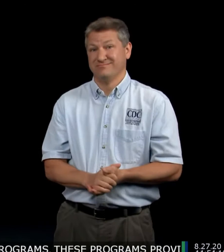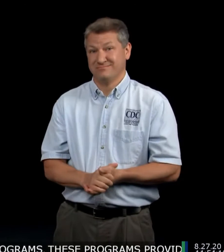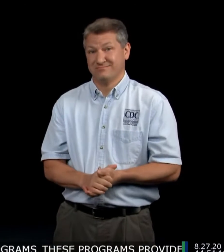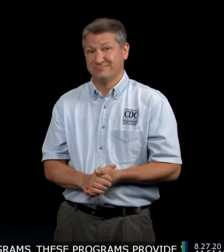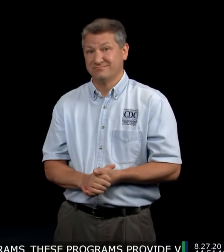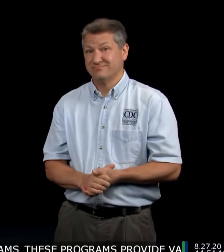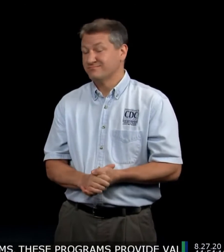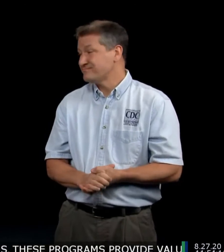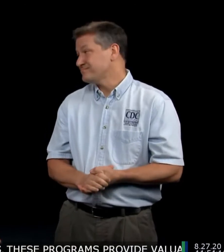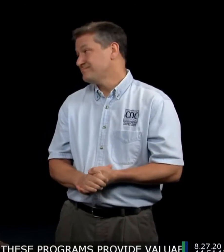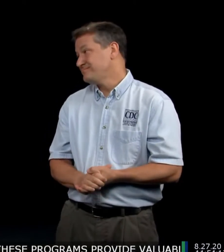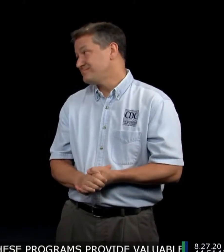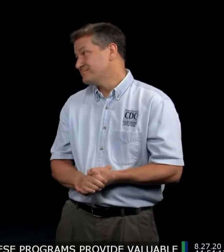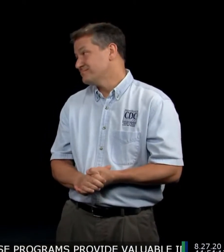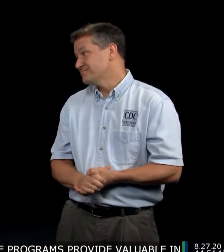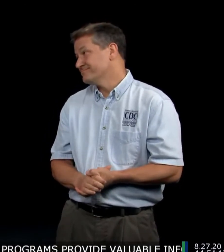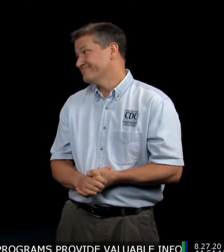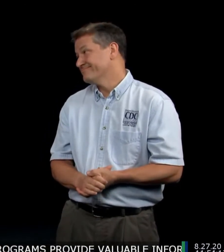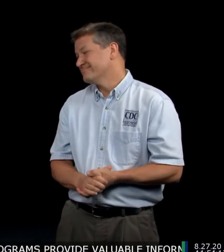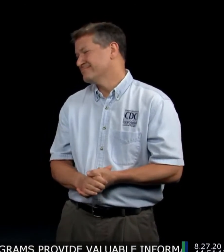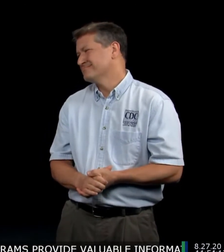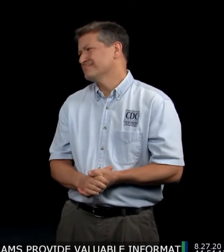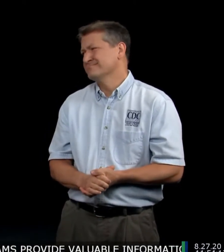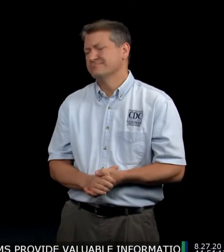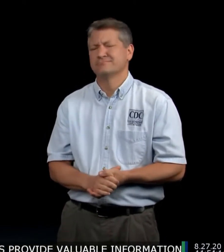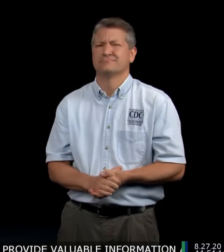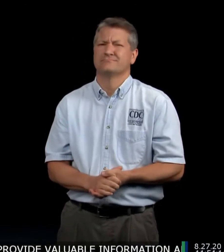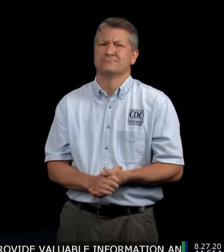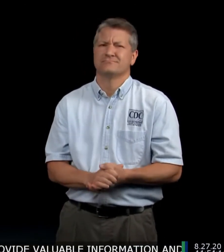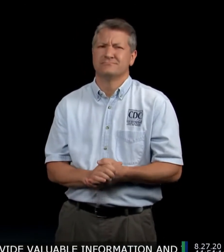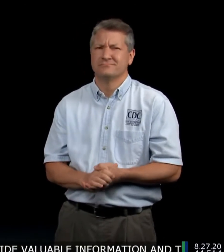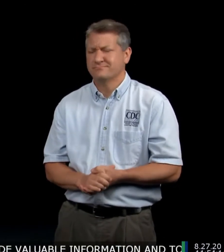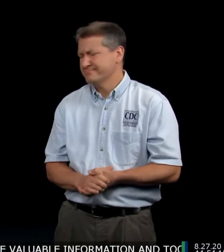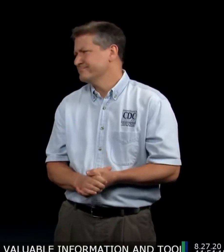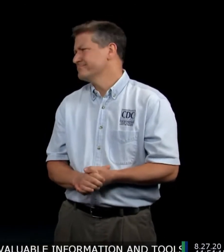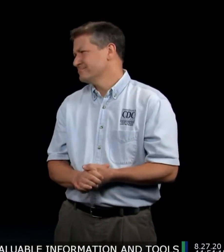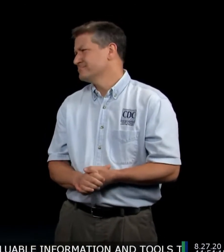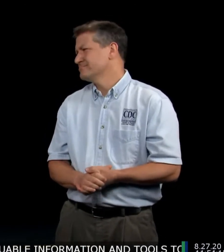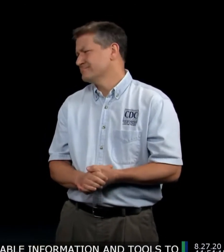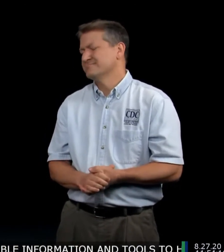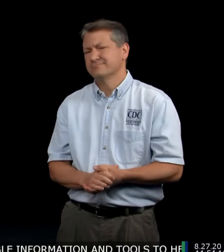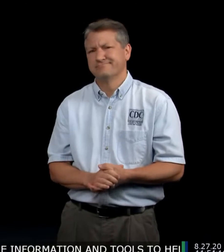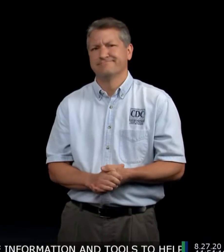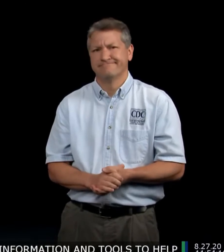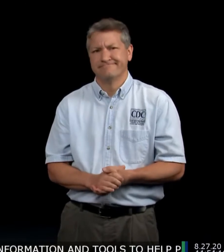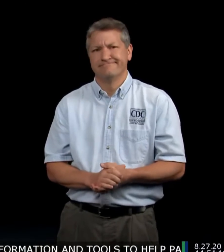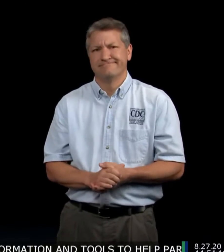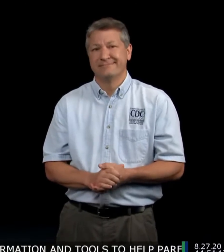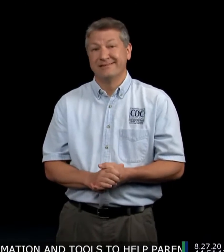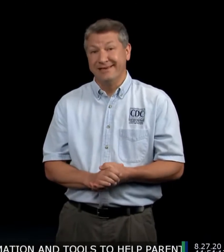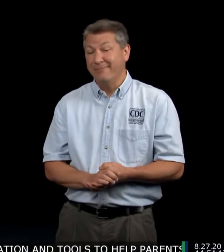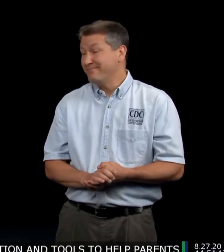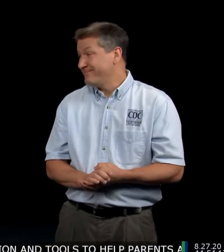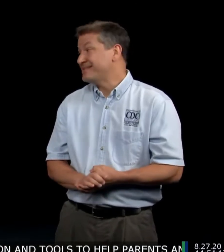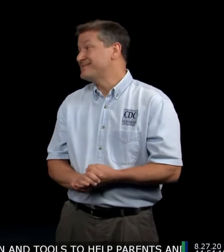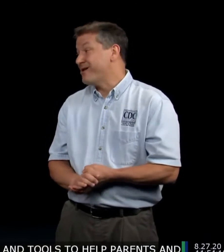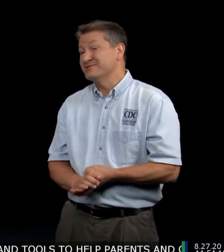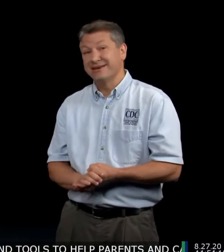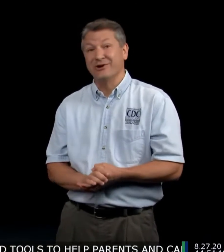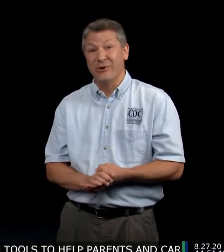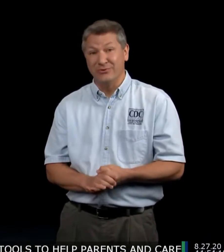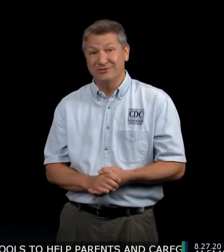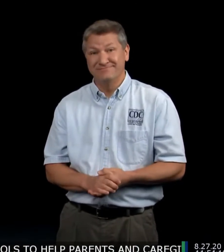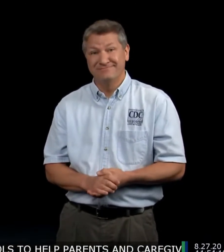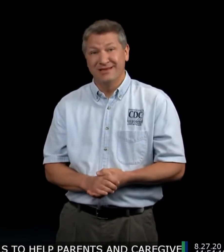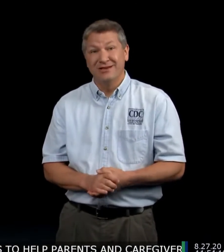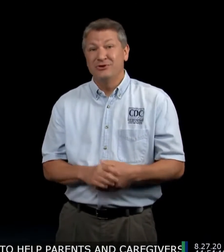Oh yes, and it was no fun. My head hurt, my nose was runny and stuffy, and I just felt awful. Yep, that sounds